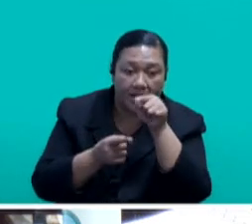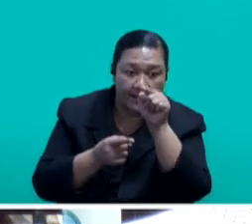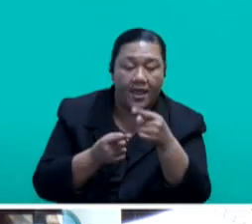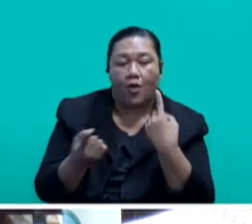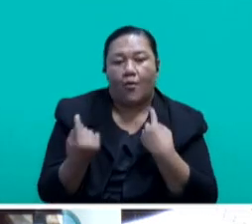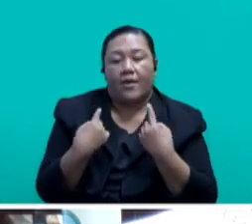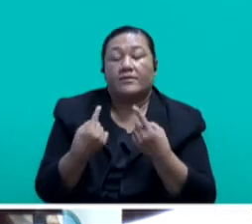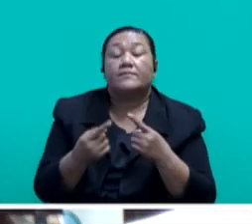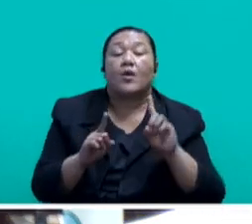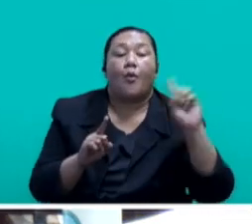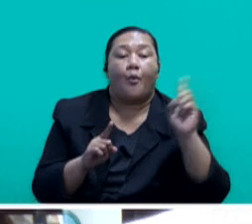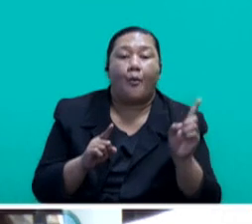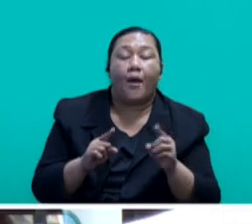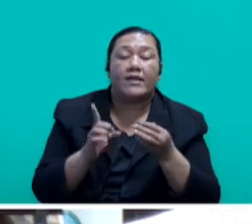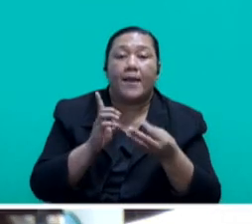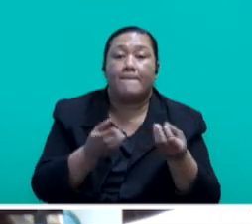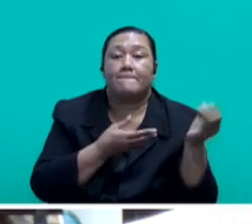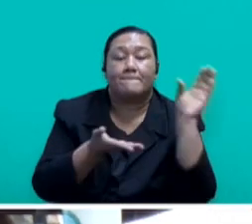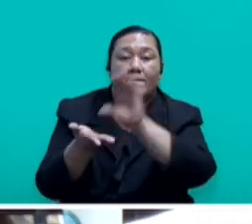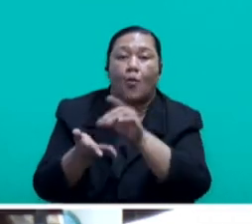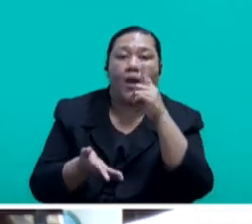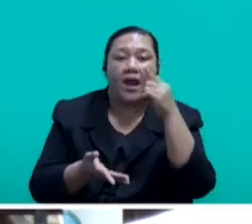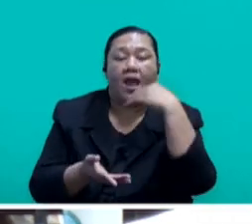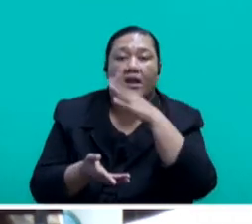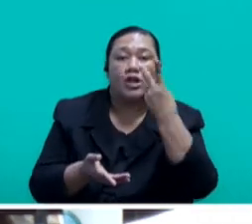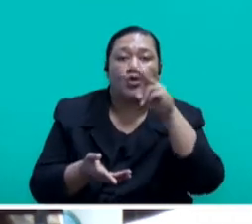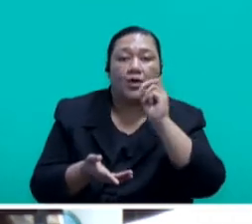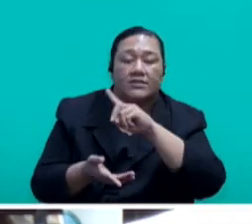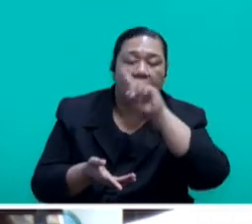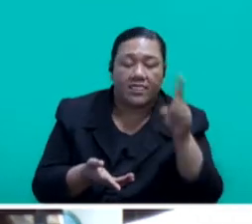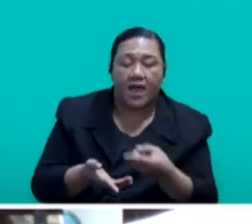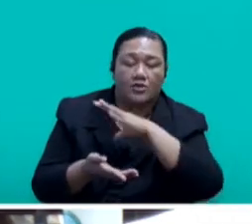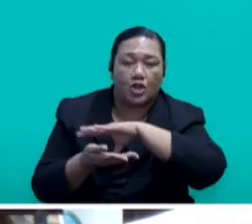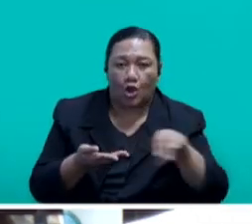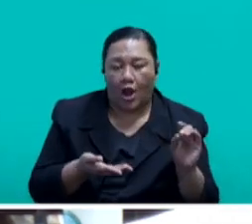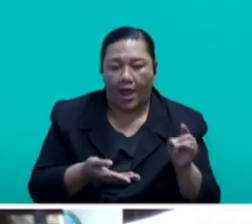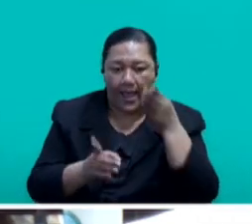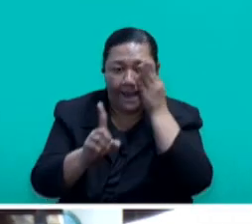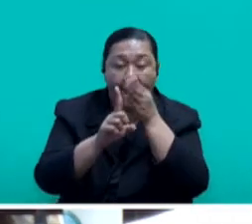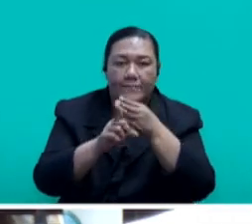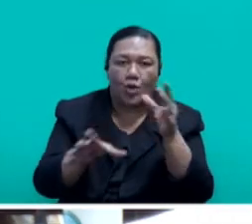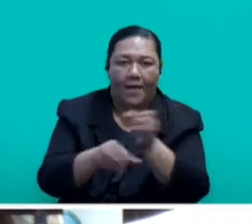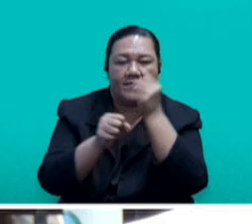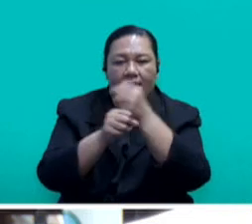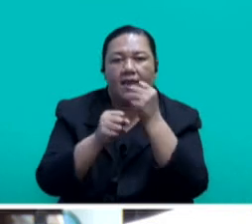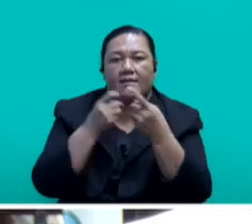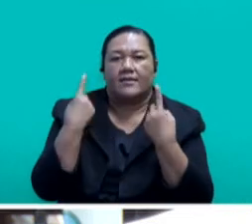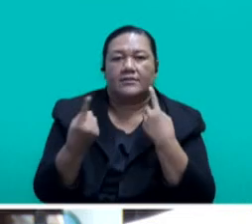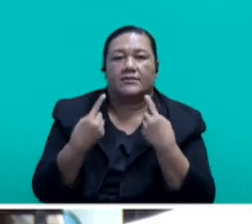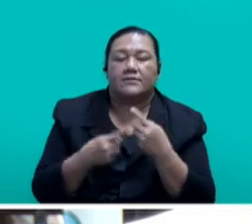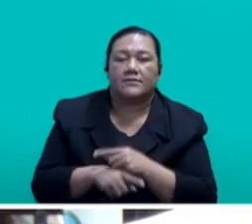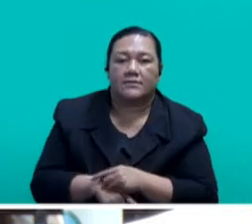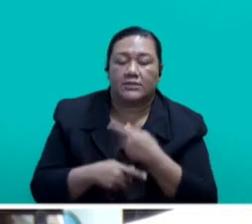a provision of $120,000, Mr. Speaker, which is aimed at updating the